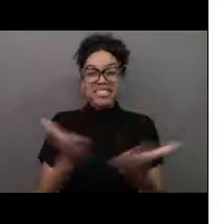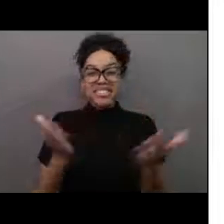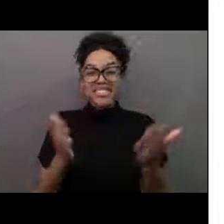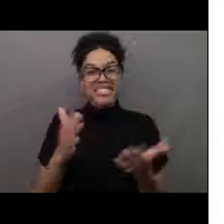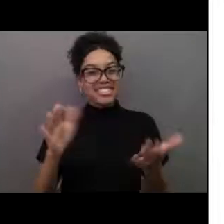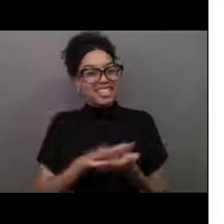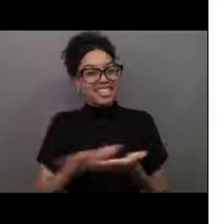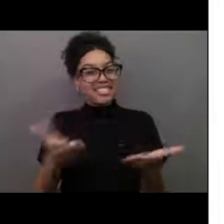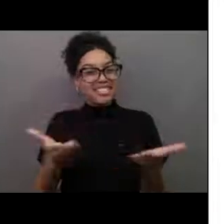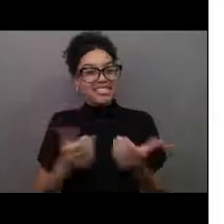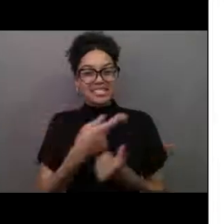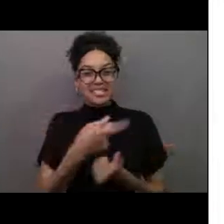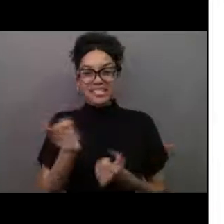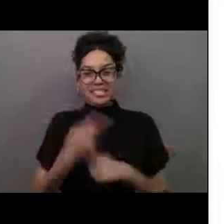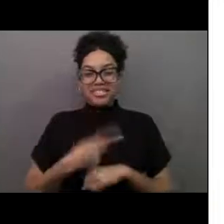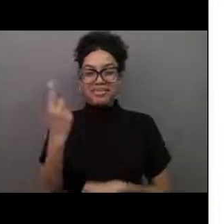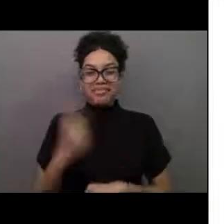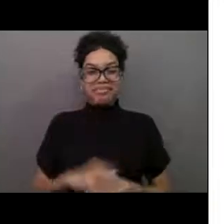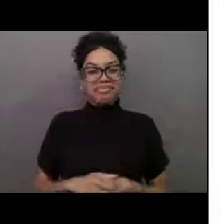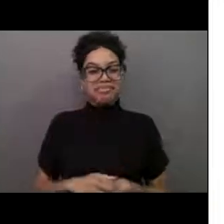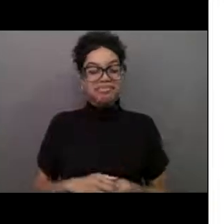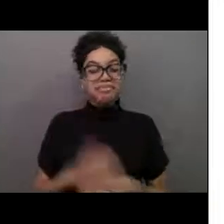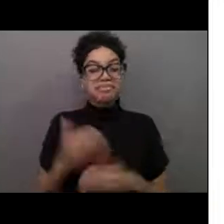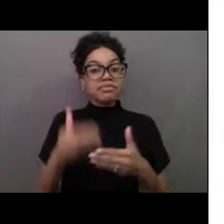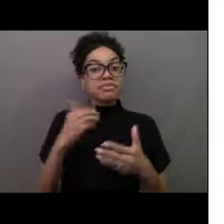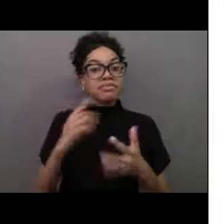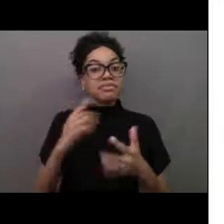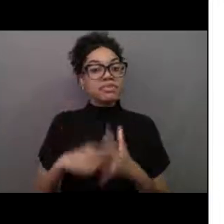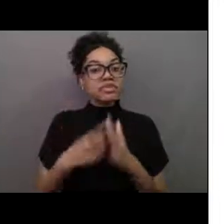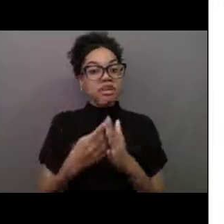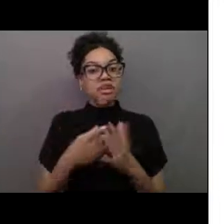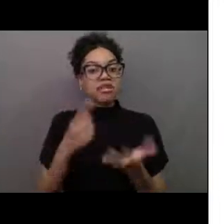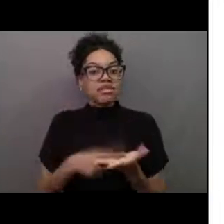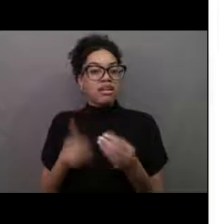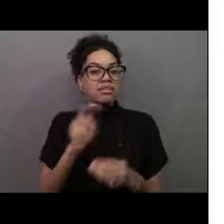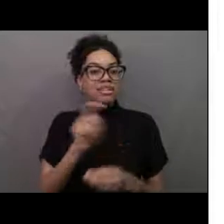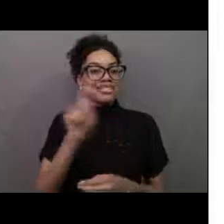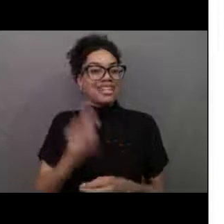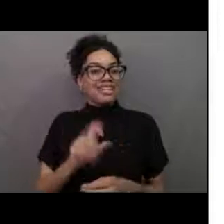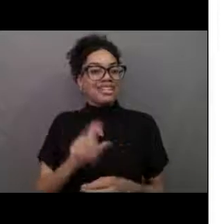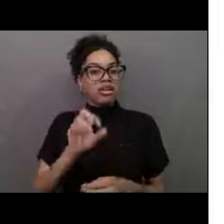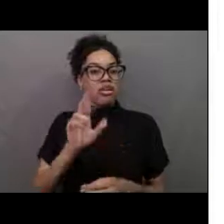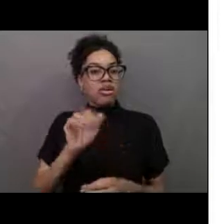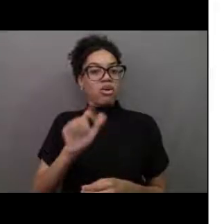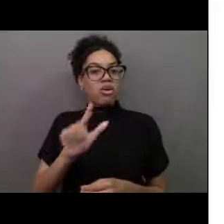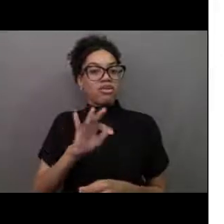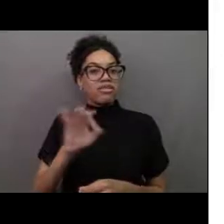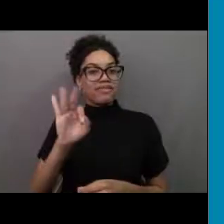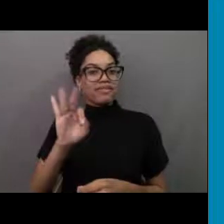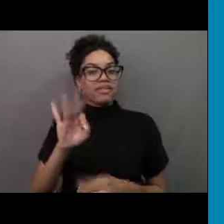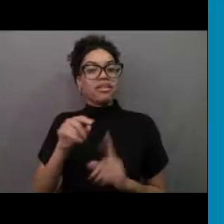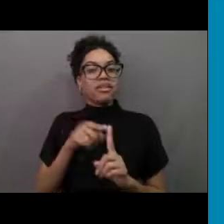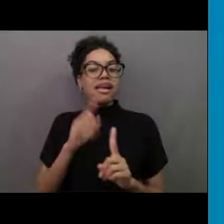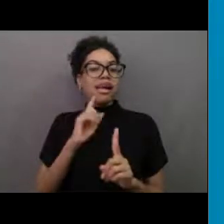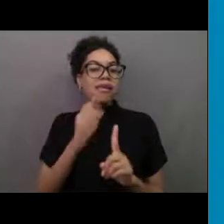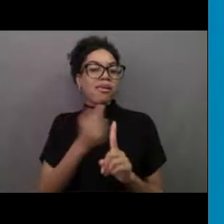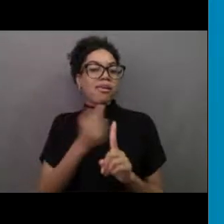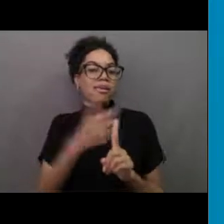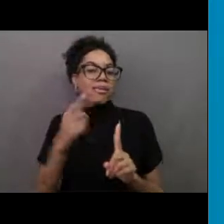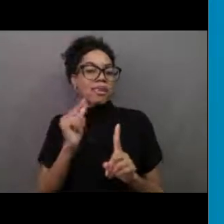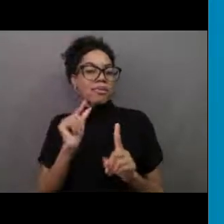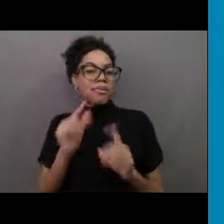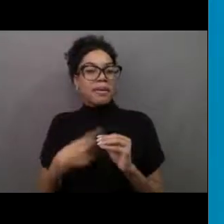here today. So before I get started into the topic of Texas coral reefs, I thought I'd share a little bit about myself. Who